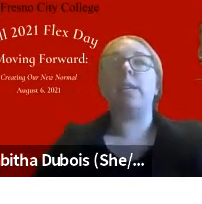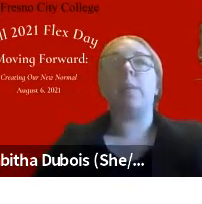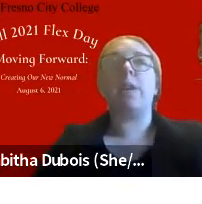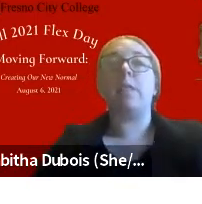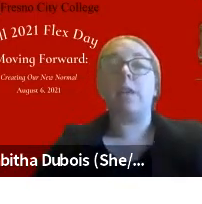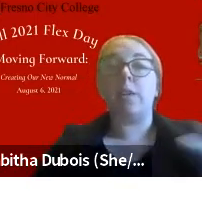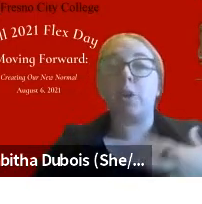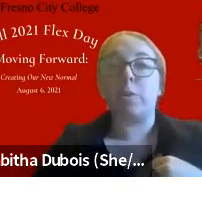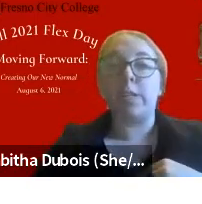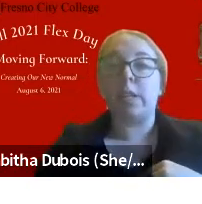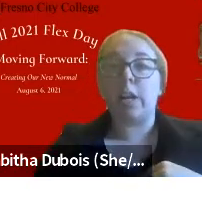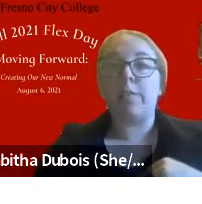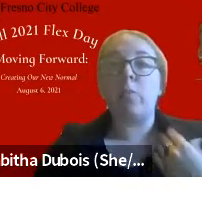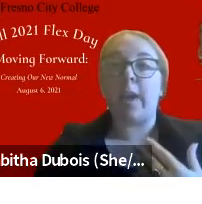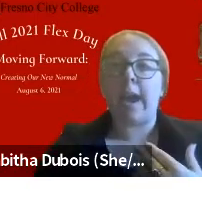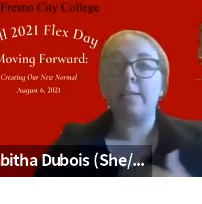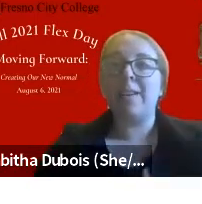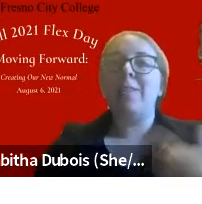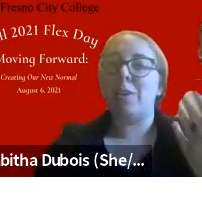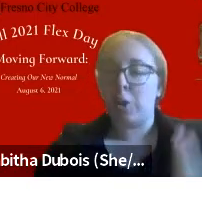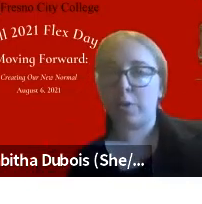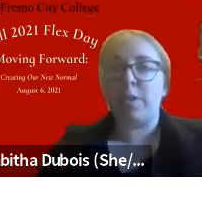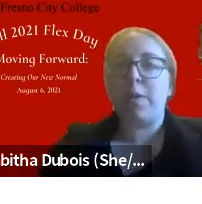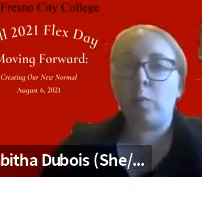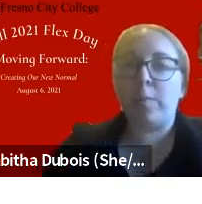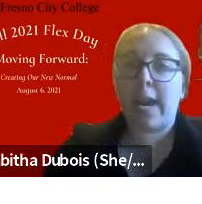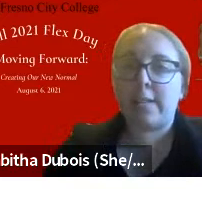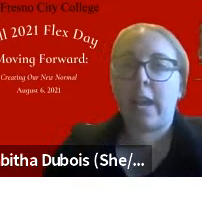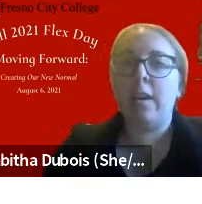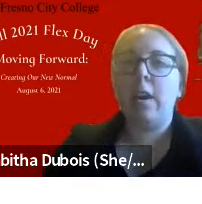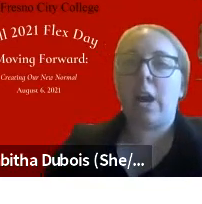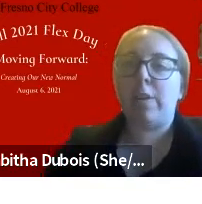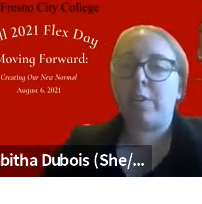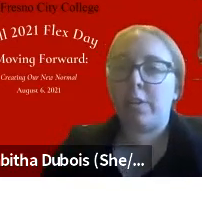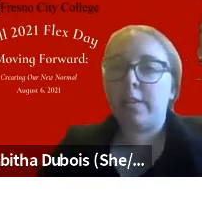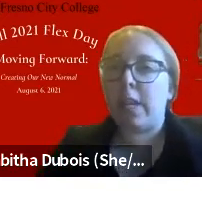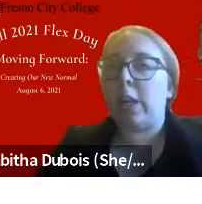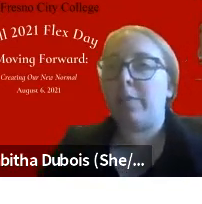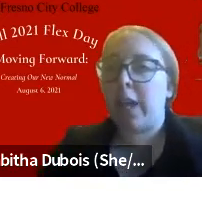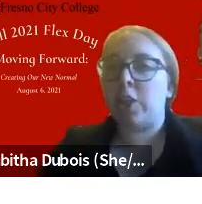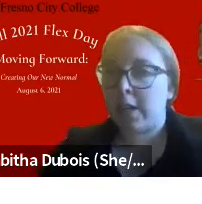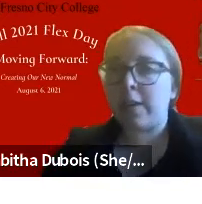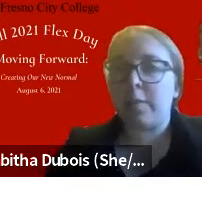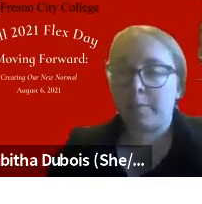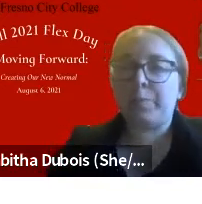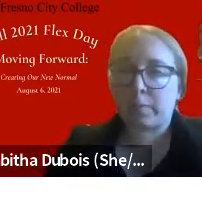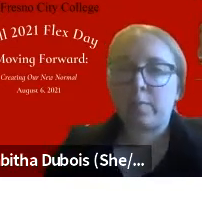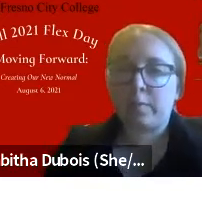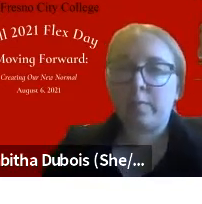instructor is saying something and the interpreter needs it clarified, will they ask? The interpreter typically will be asking if there is any clarification